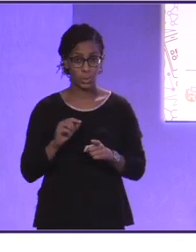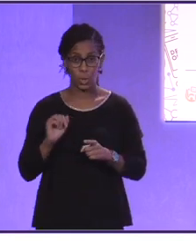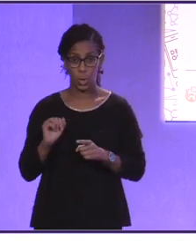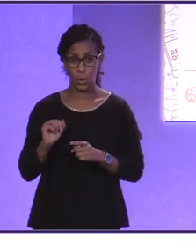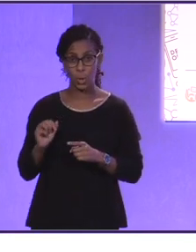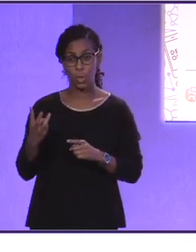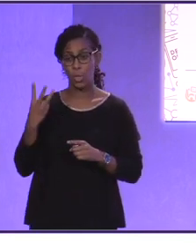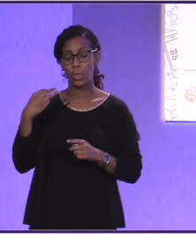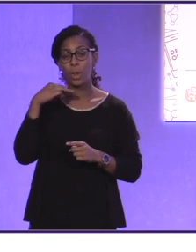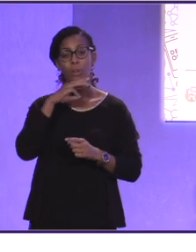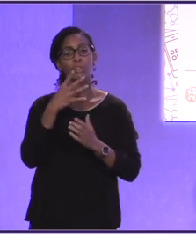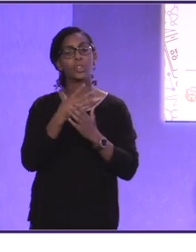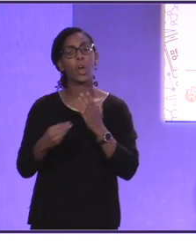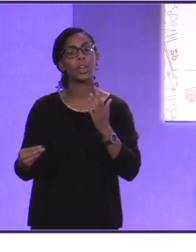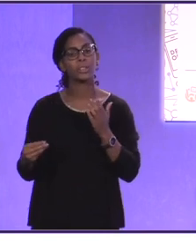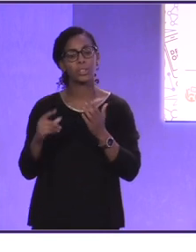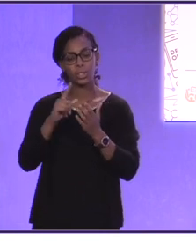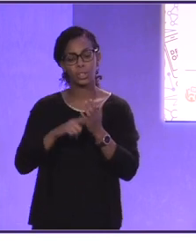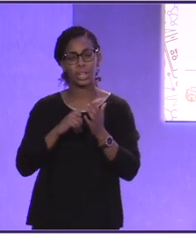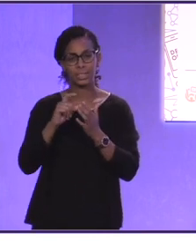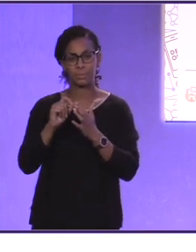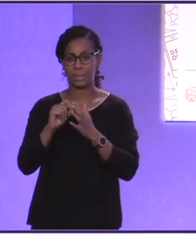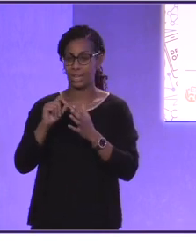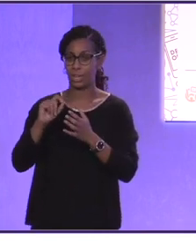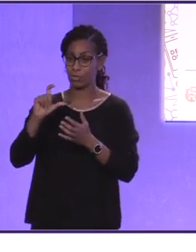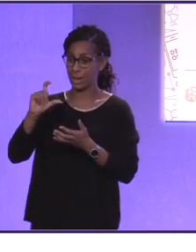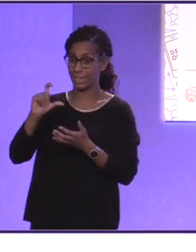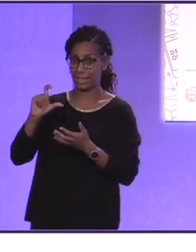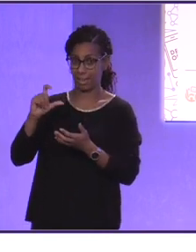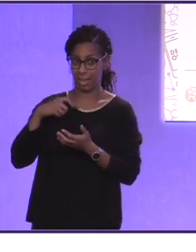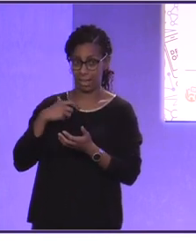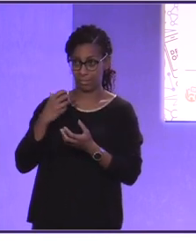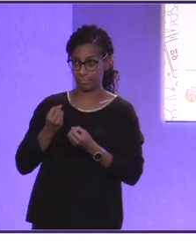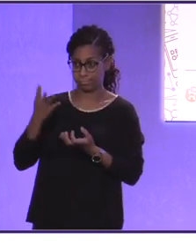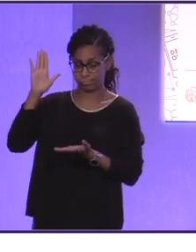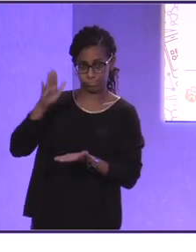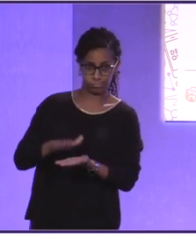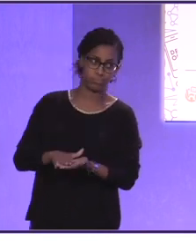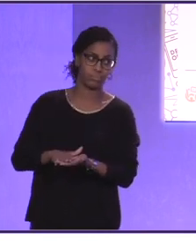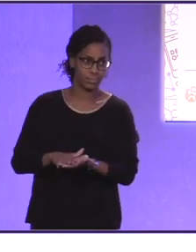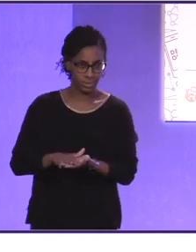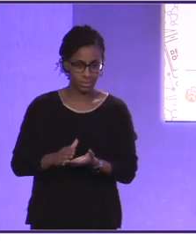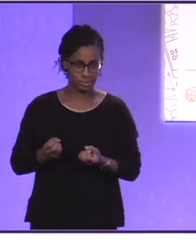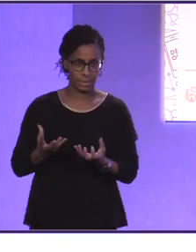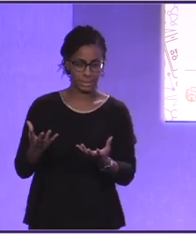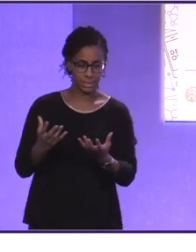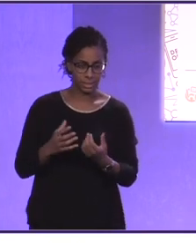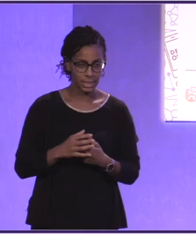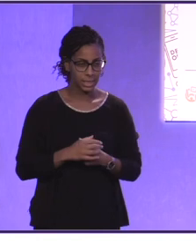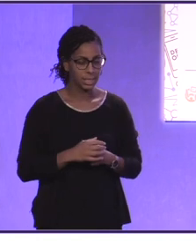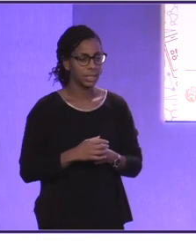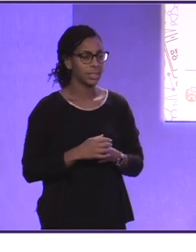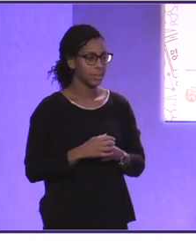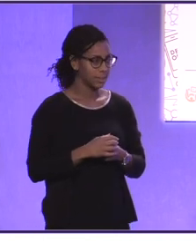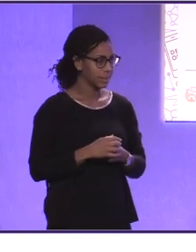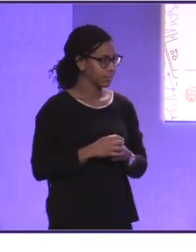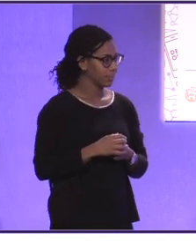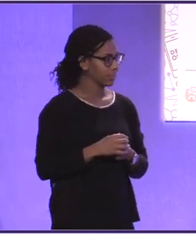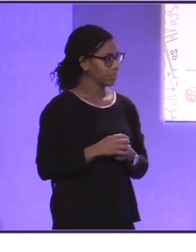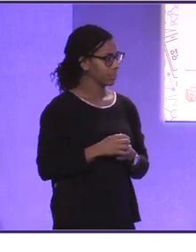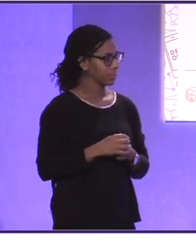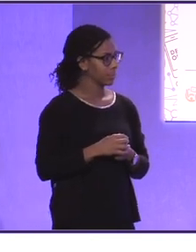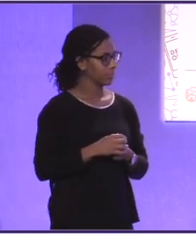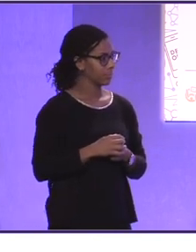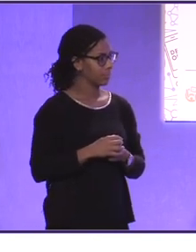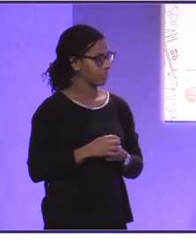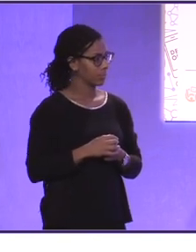$300 GCP credit I got. So it was expensive. Back to the same thing that we were running away from, the AWS bill. And